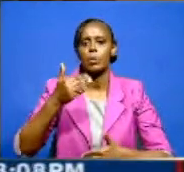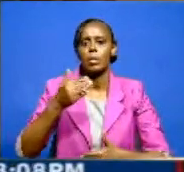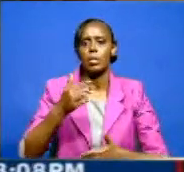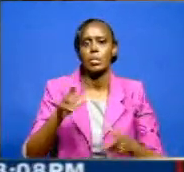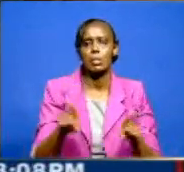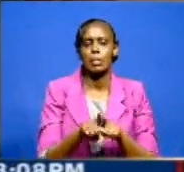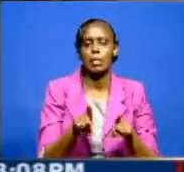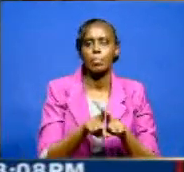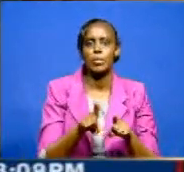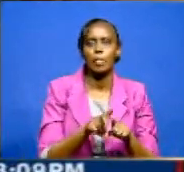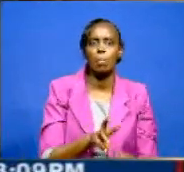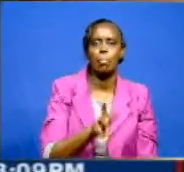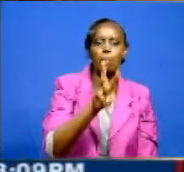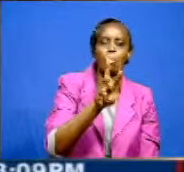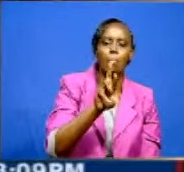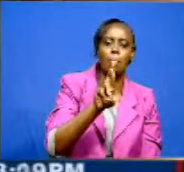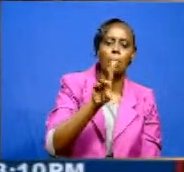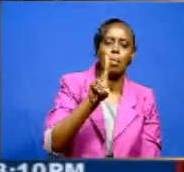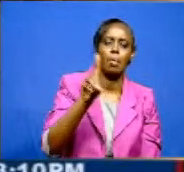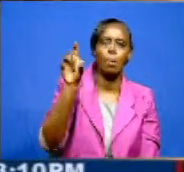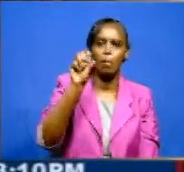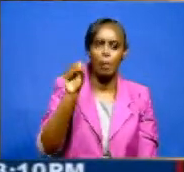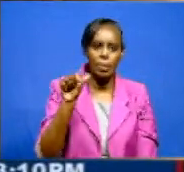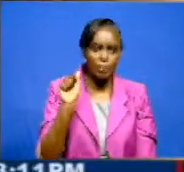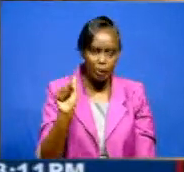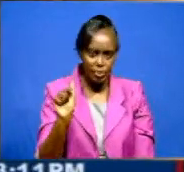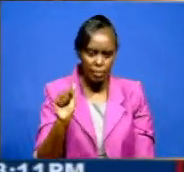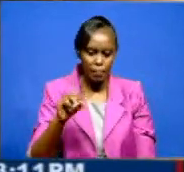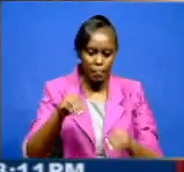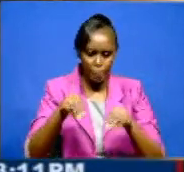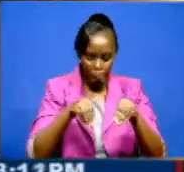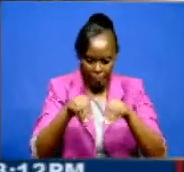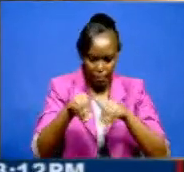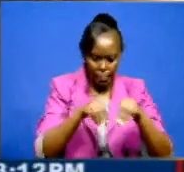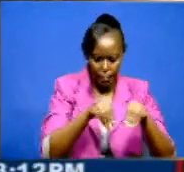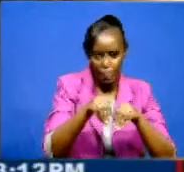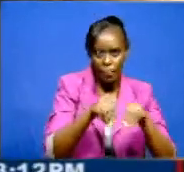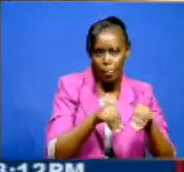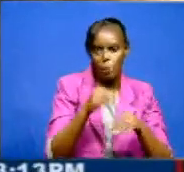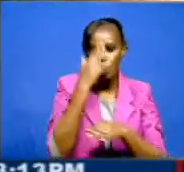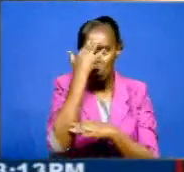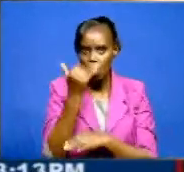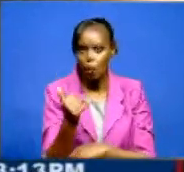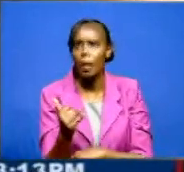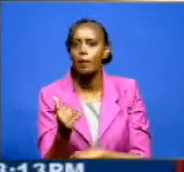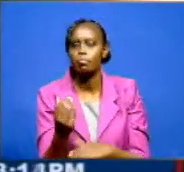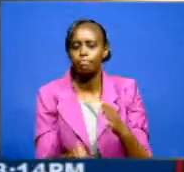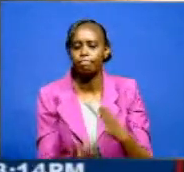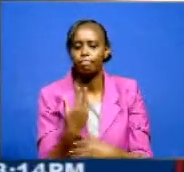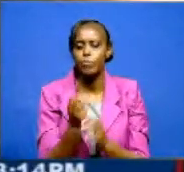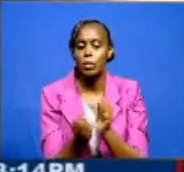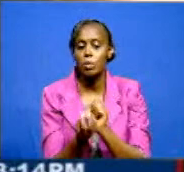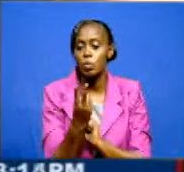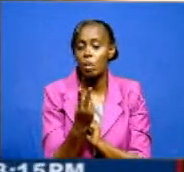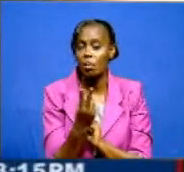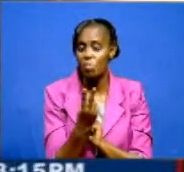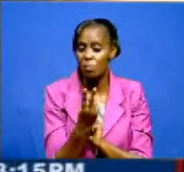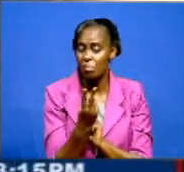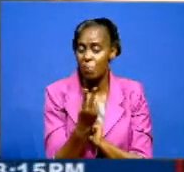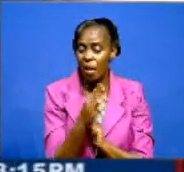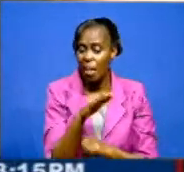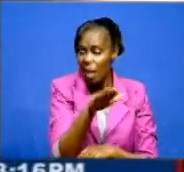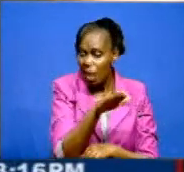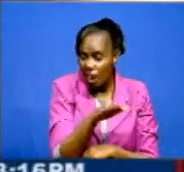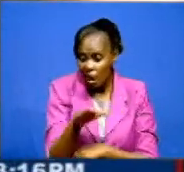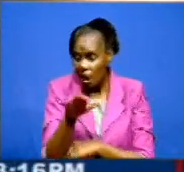wards will greatly be altered because if you create 12 constituencies in